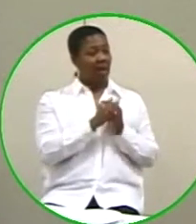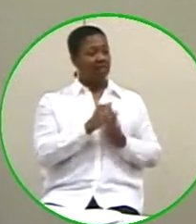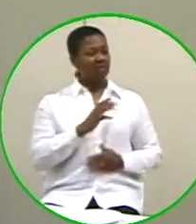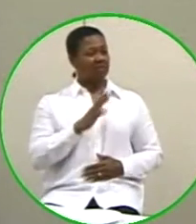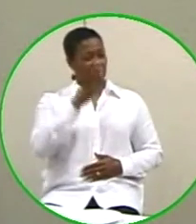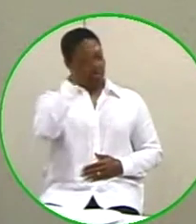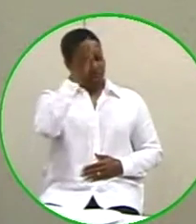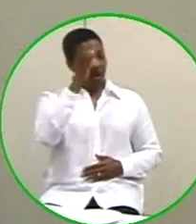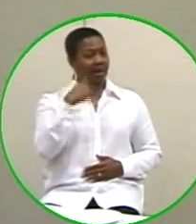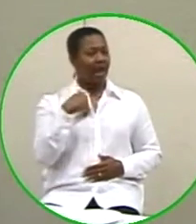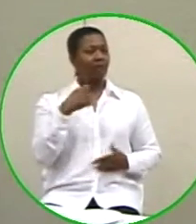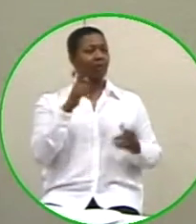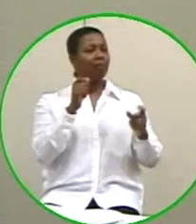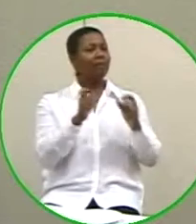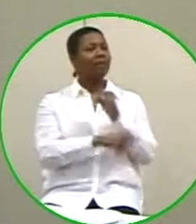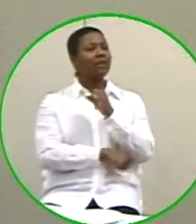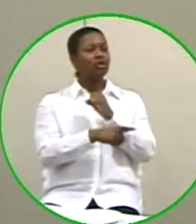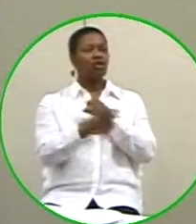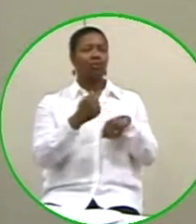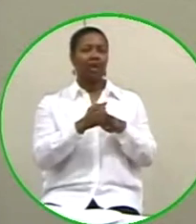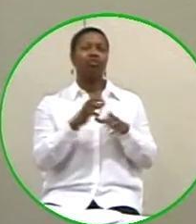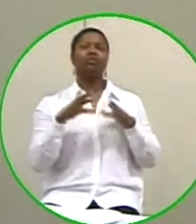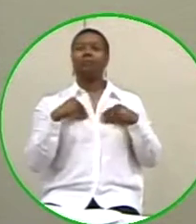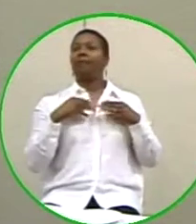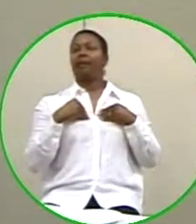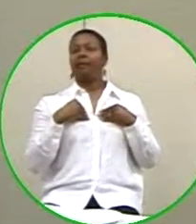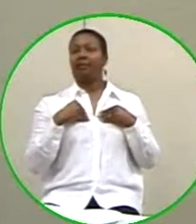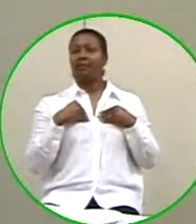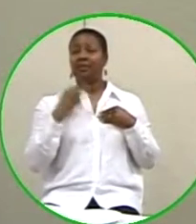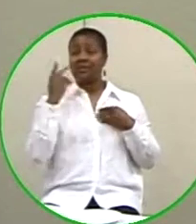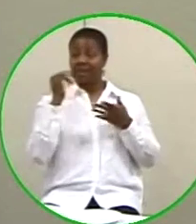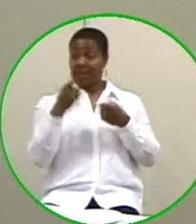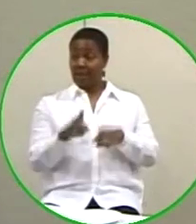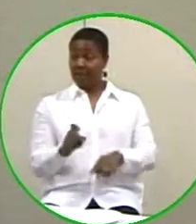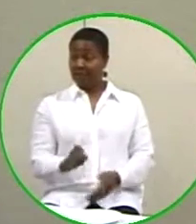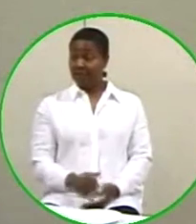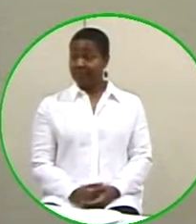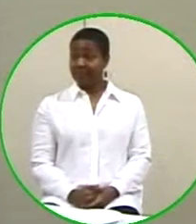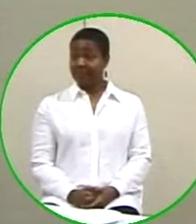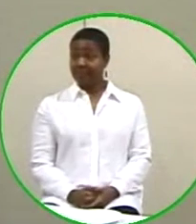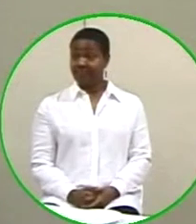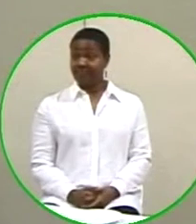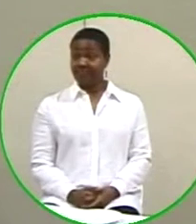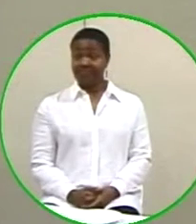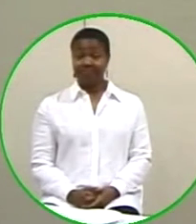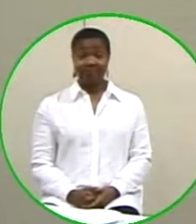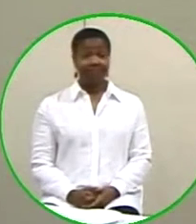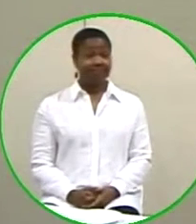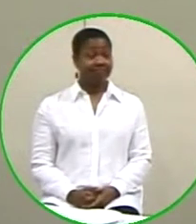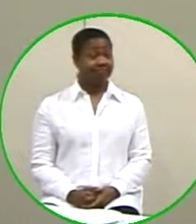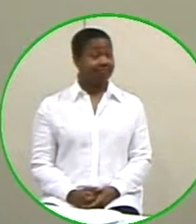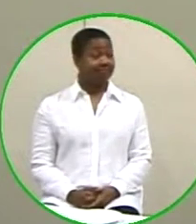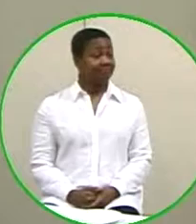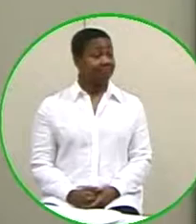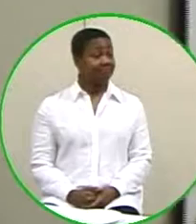will punish you into submission. Ever seen that? Okay.